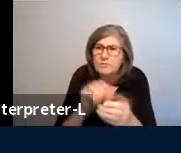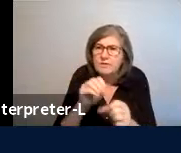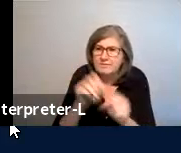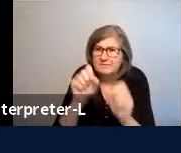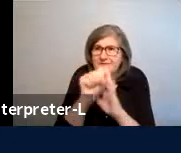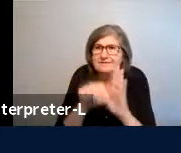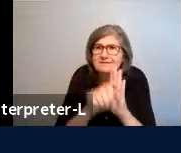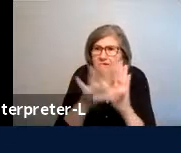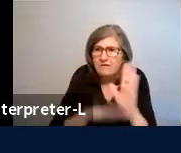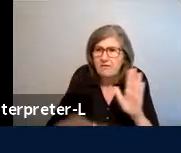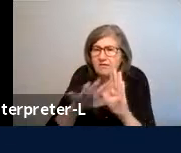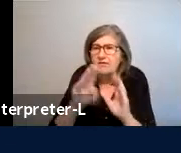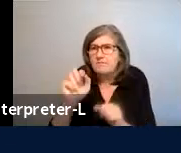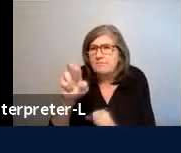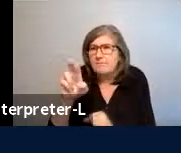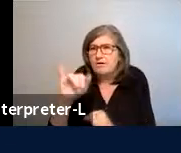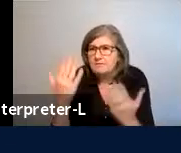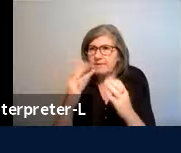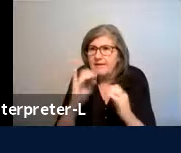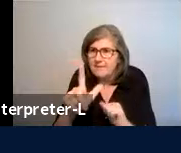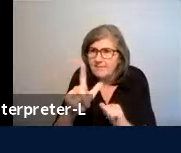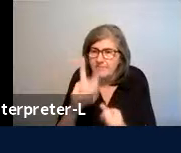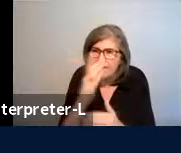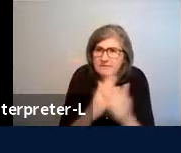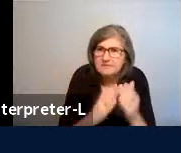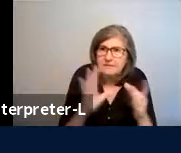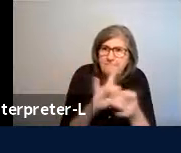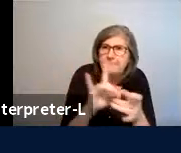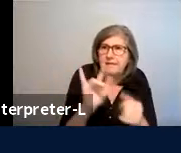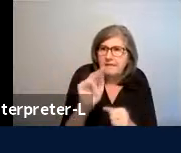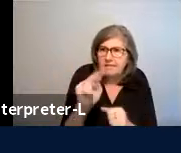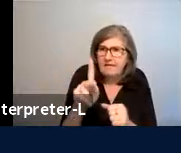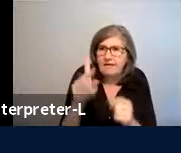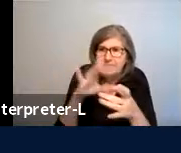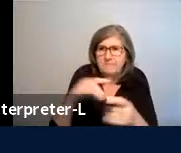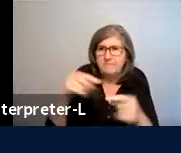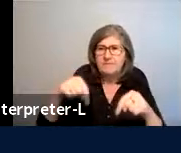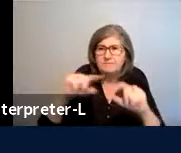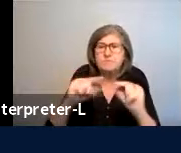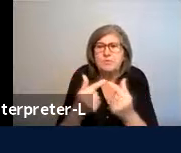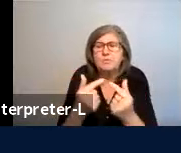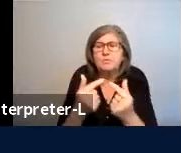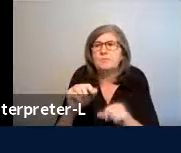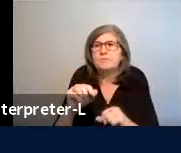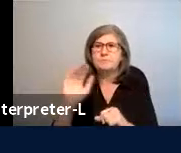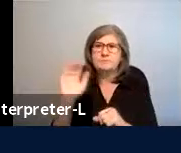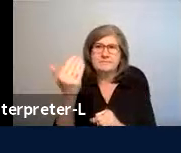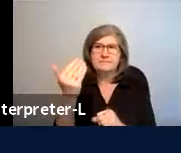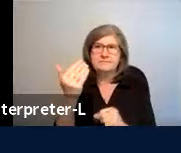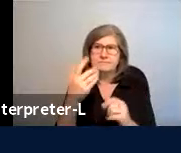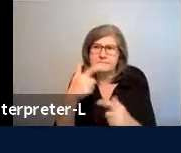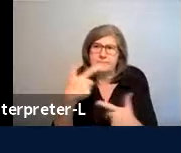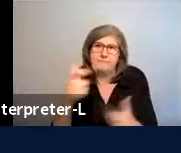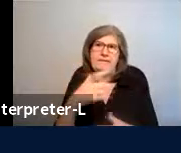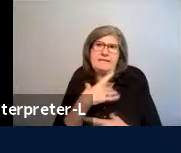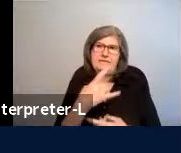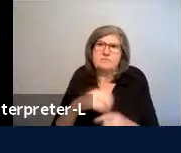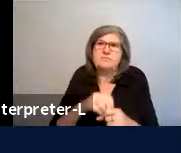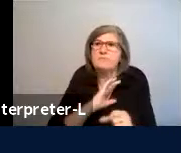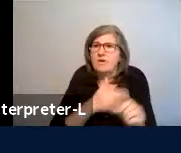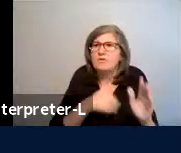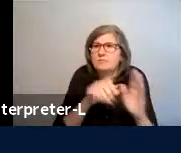think Marcy may have emailed out a couple of links in reference to this group. So certainly seems to be big interest across our